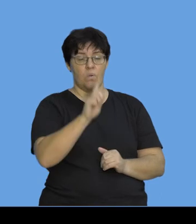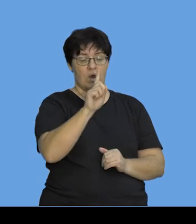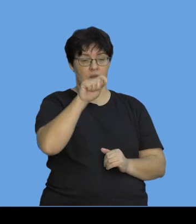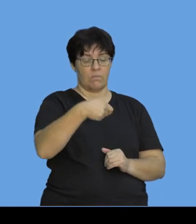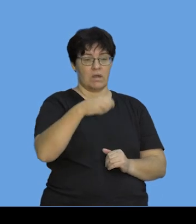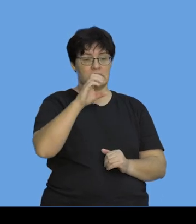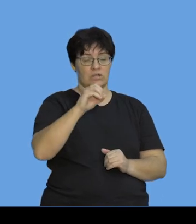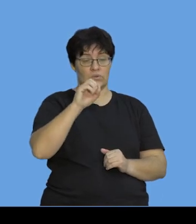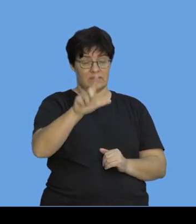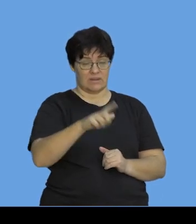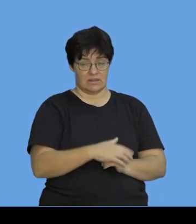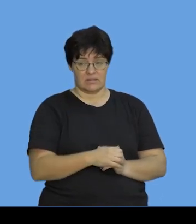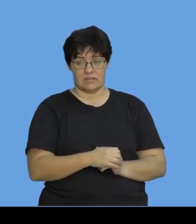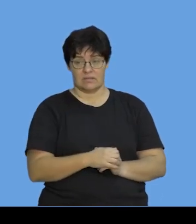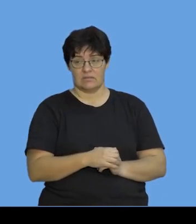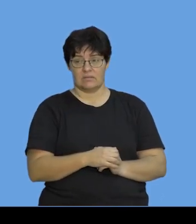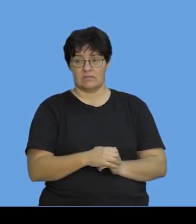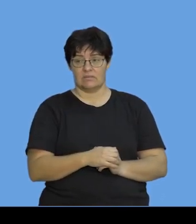1,07, okay,